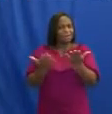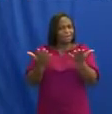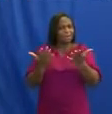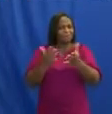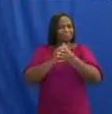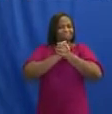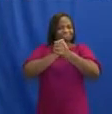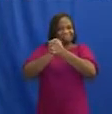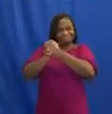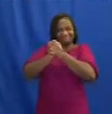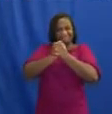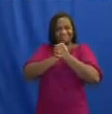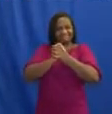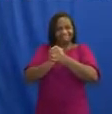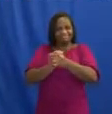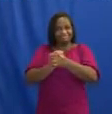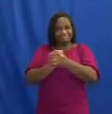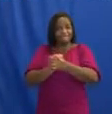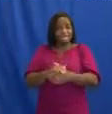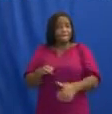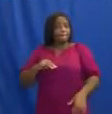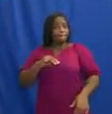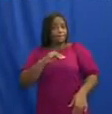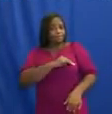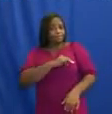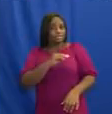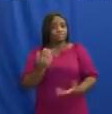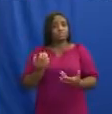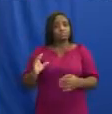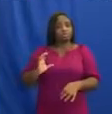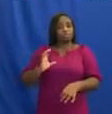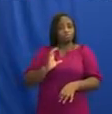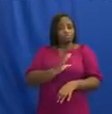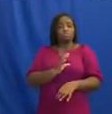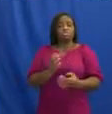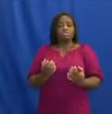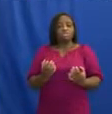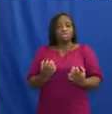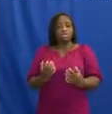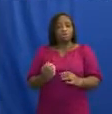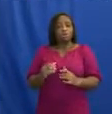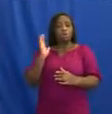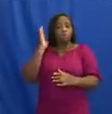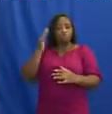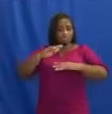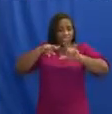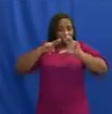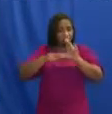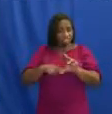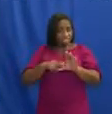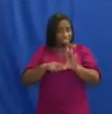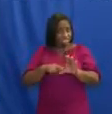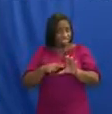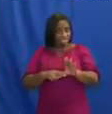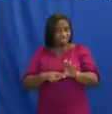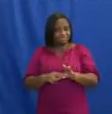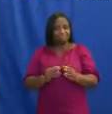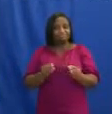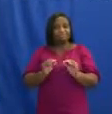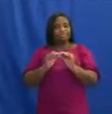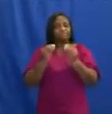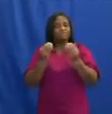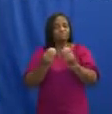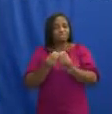my appreciation to members of the COVID-19 task force, which I chair, and to officials